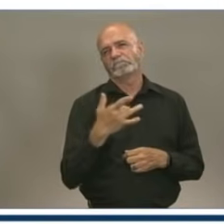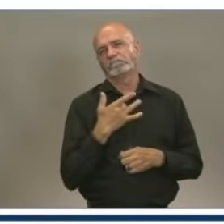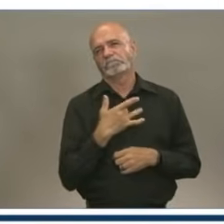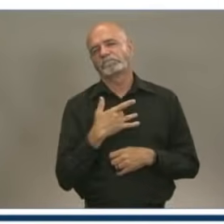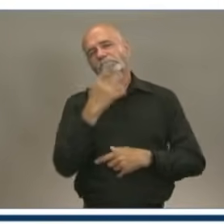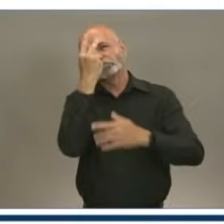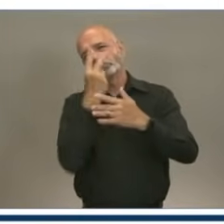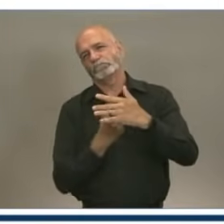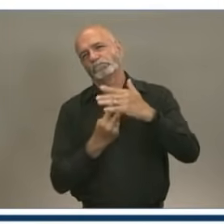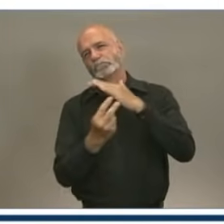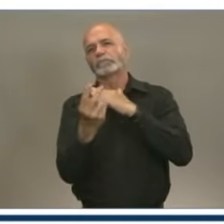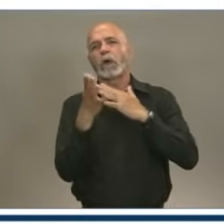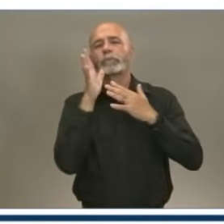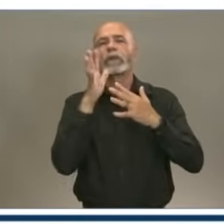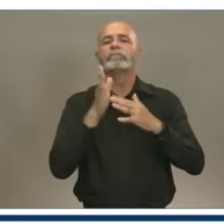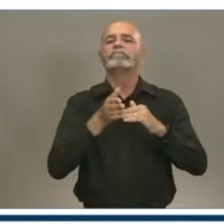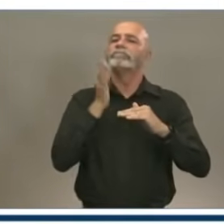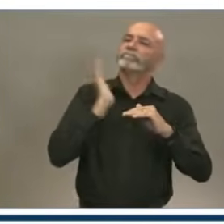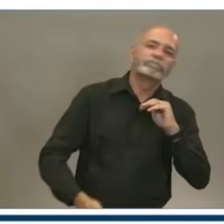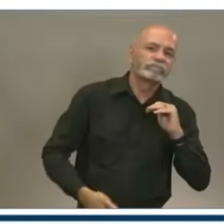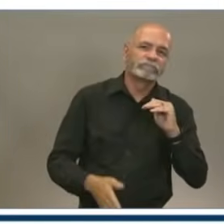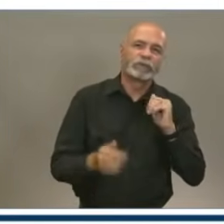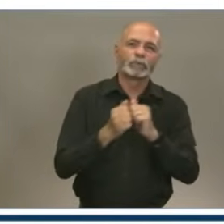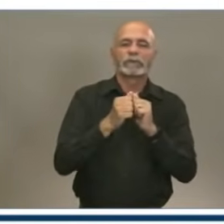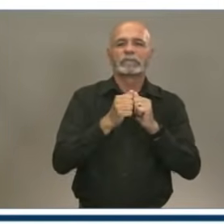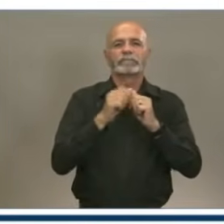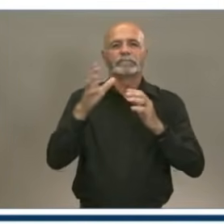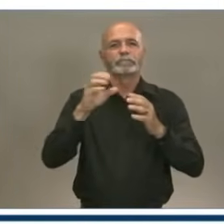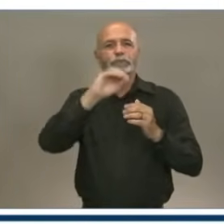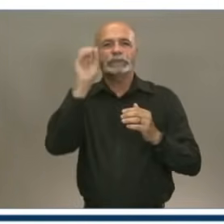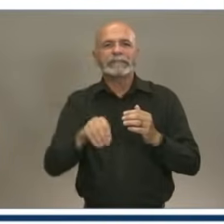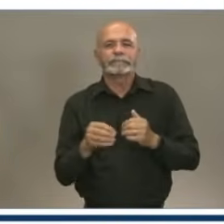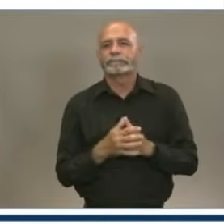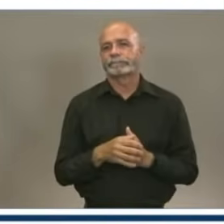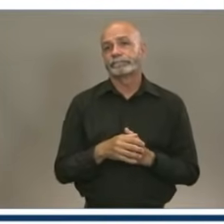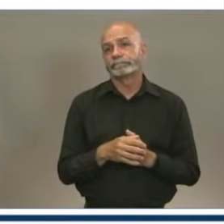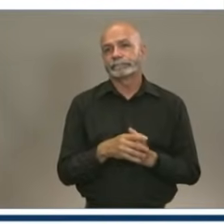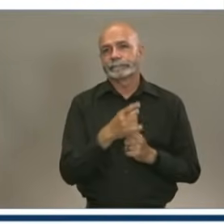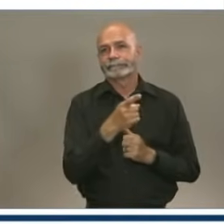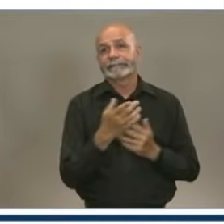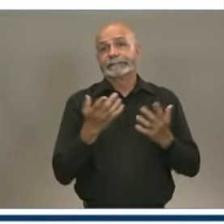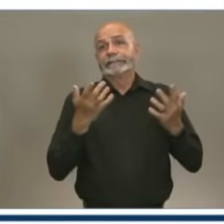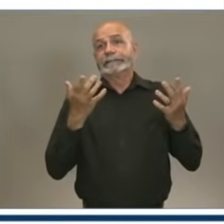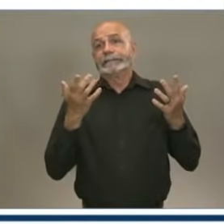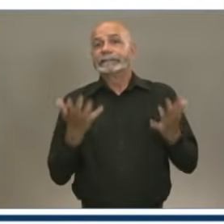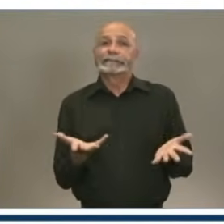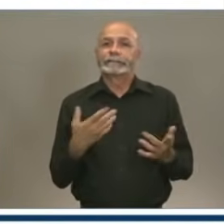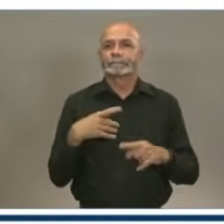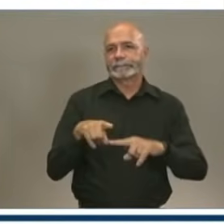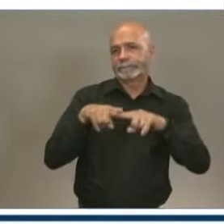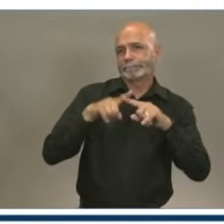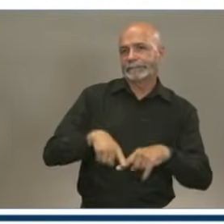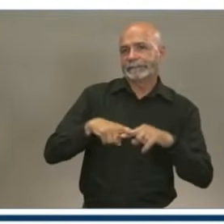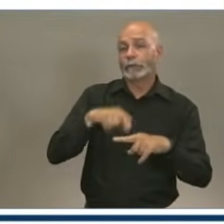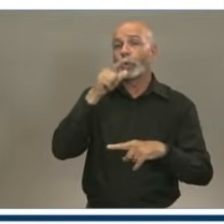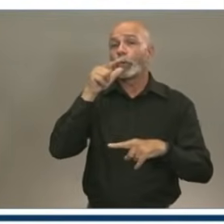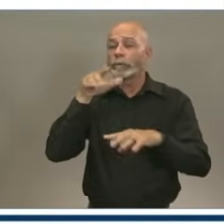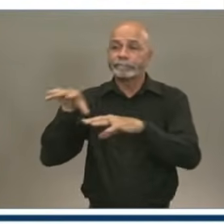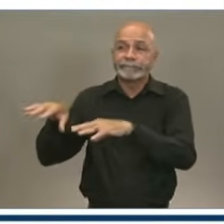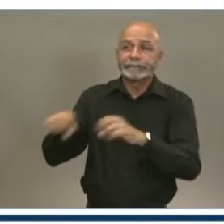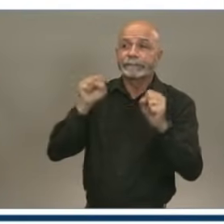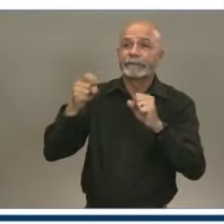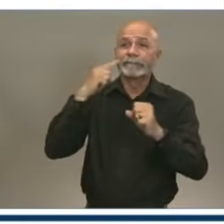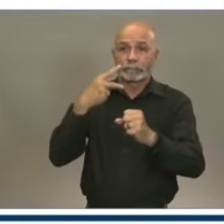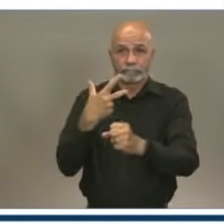vaccinated target? Well, a lot of that depends really on the uptake. As I said, we have those 90,000 Nova Scotians that we really need to move